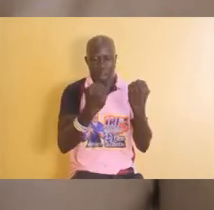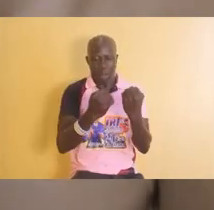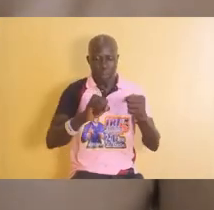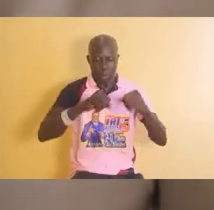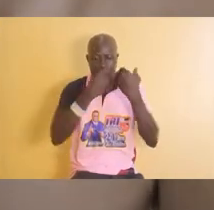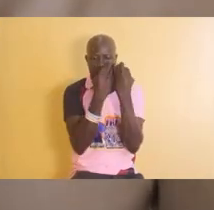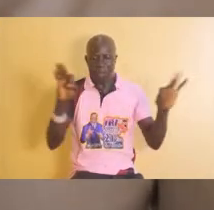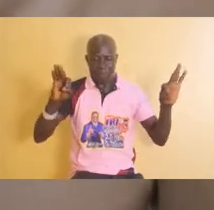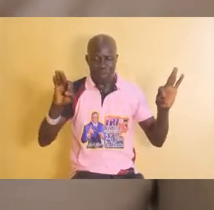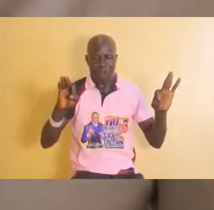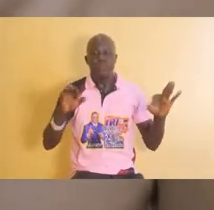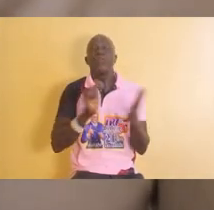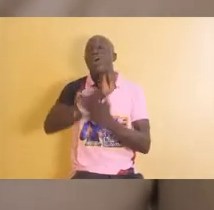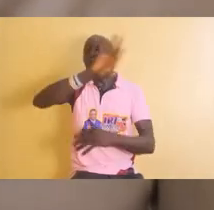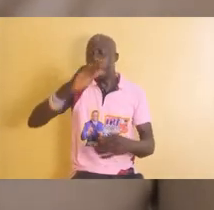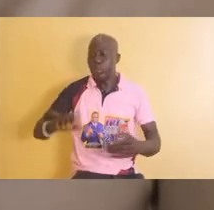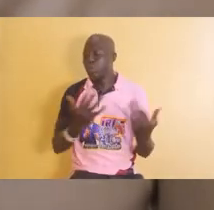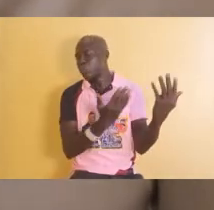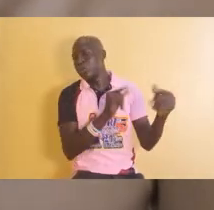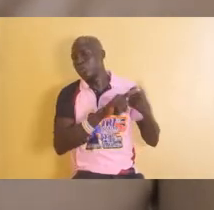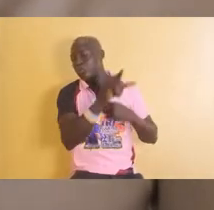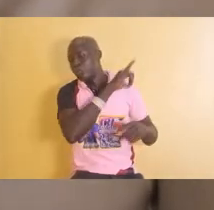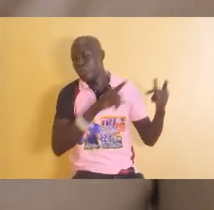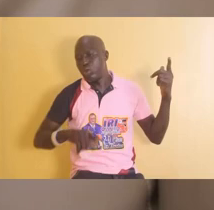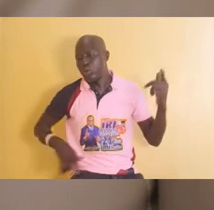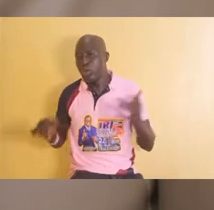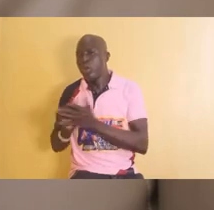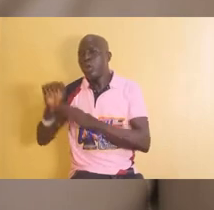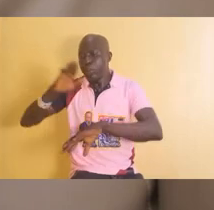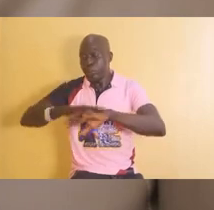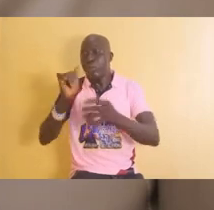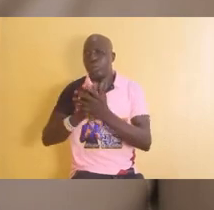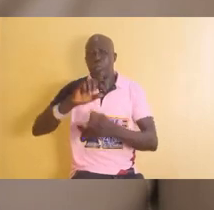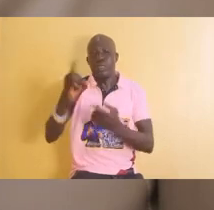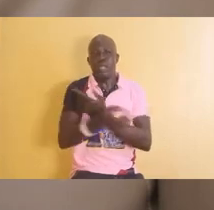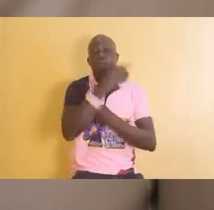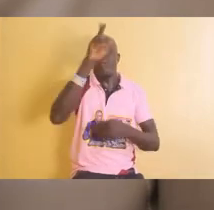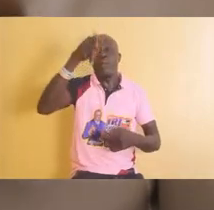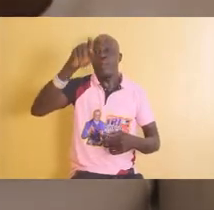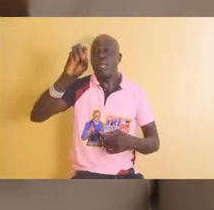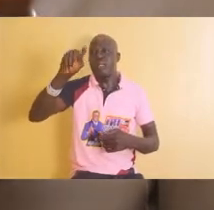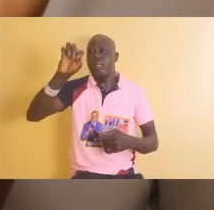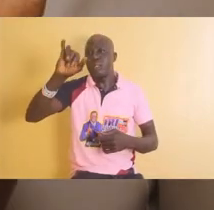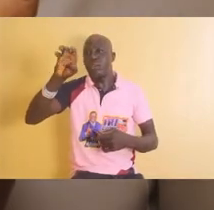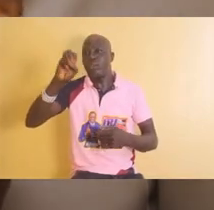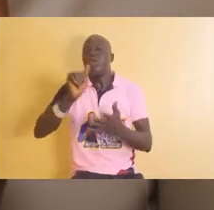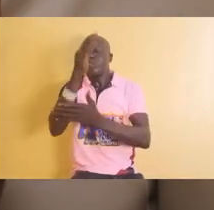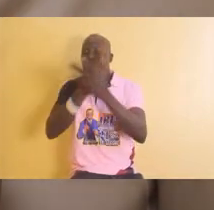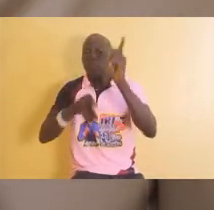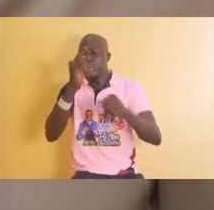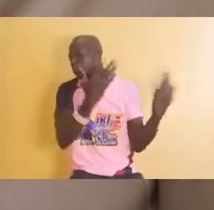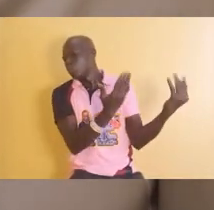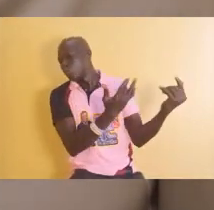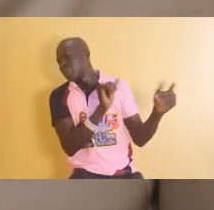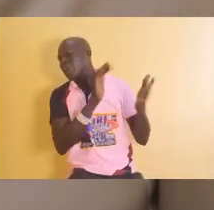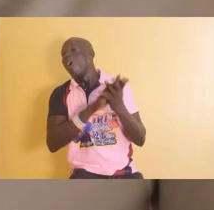sile amen awon mo yi do de oluwa ni ko to dojo pentecost so awon kan ti do de oluwa some people have been